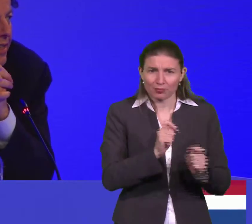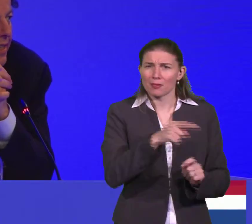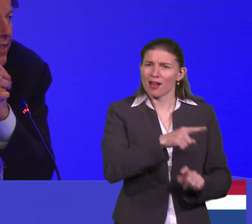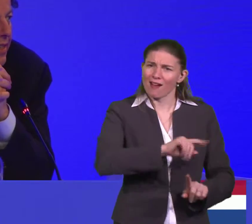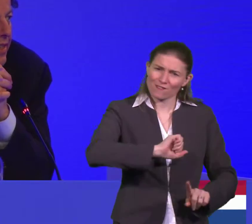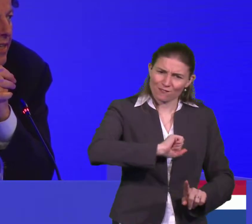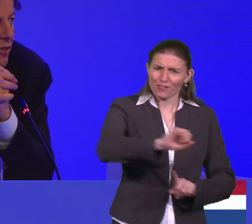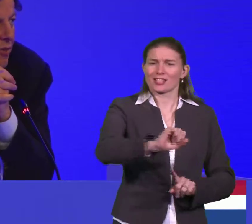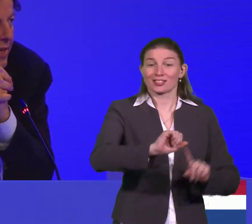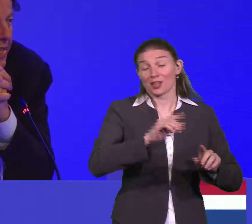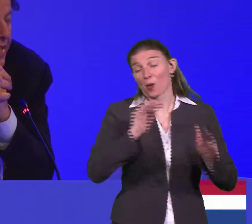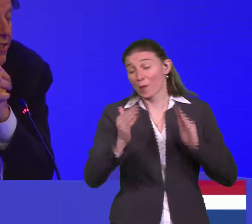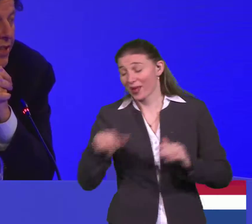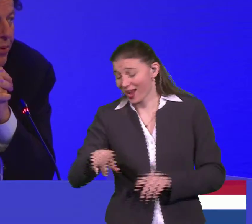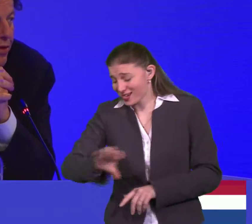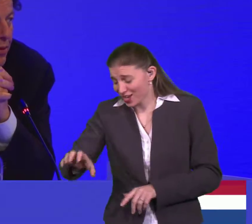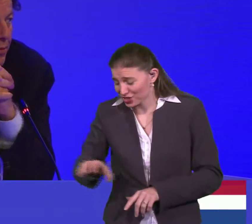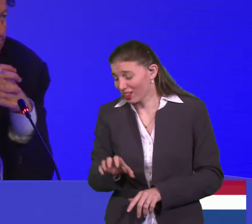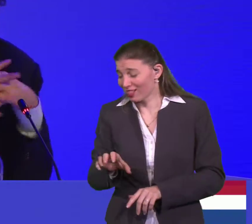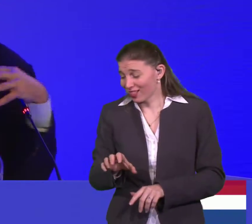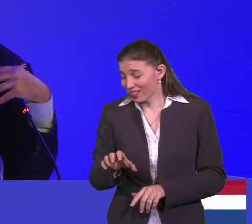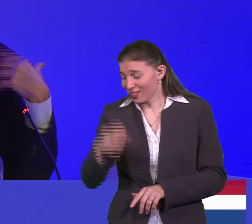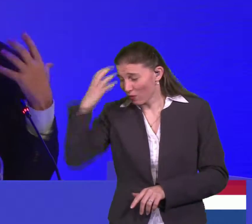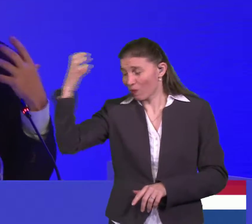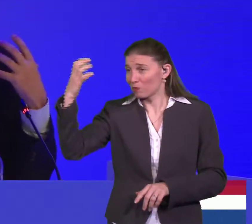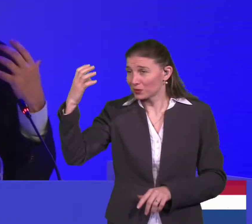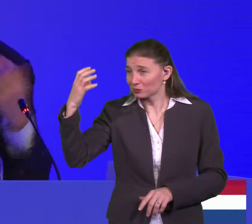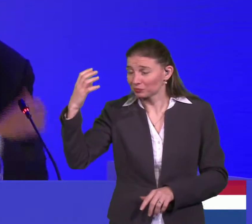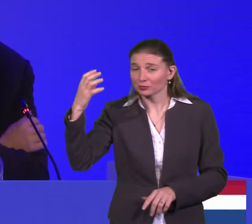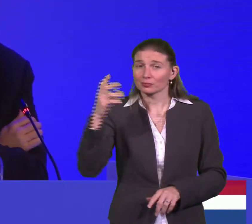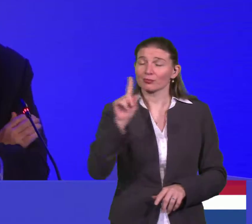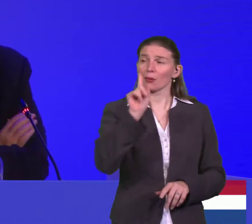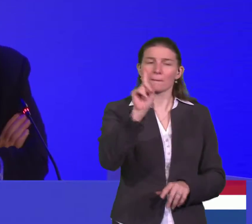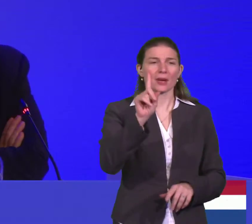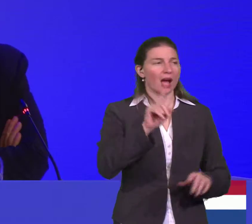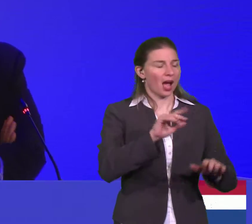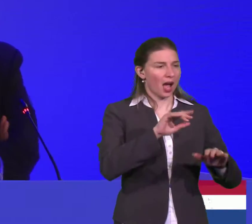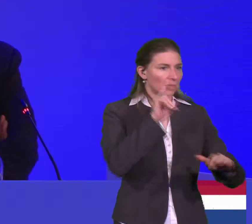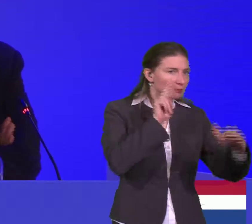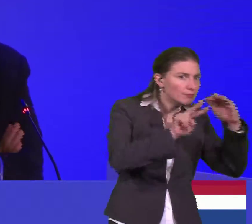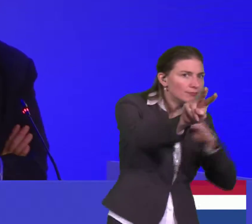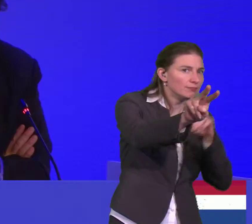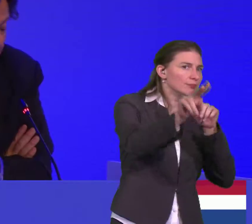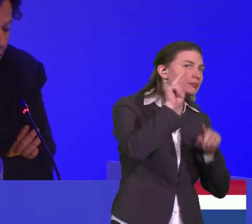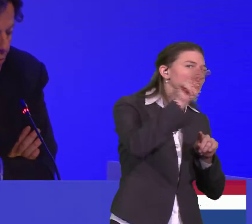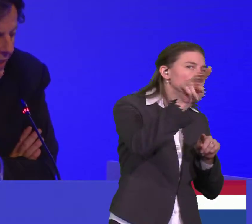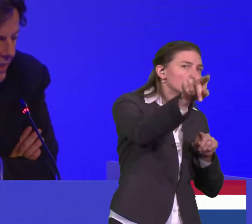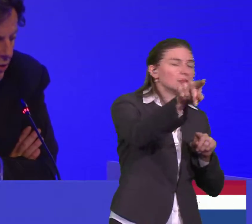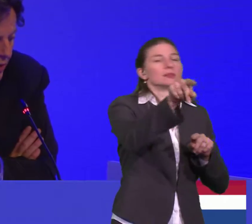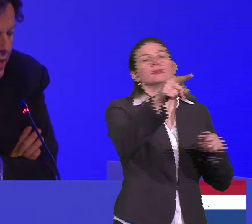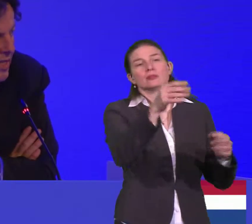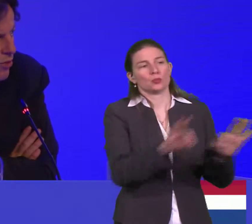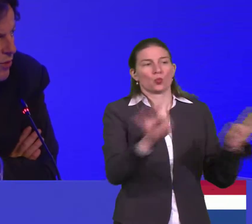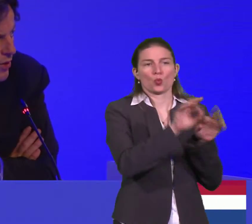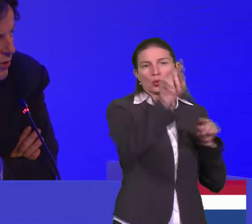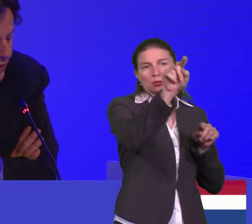governments can do. It's not impossible, but it means that this force of anticipation is important. But it's a complex